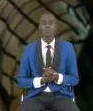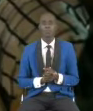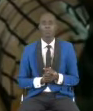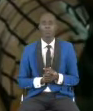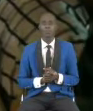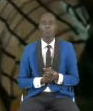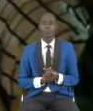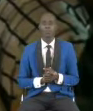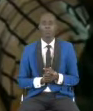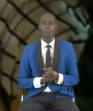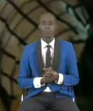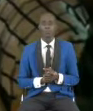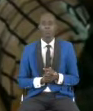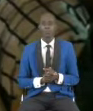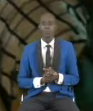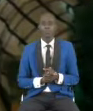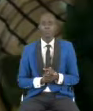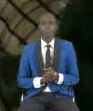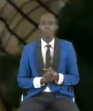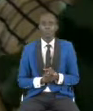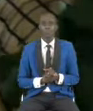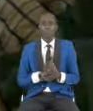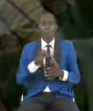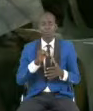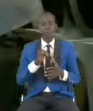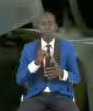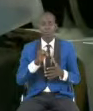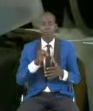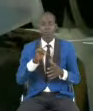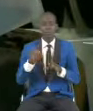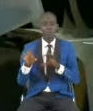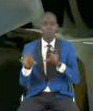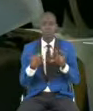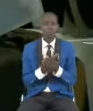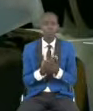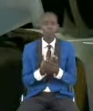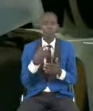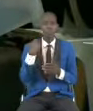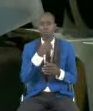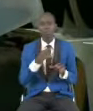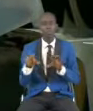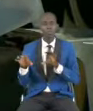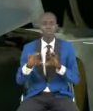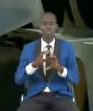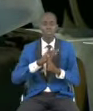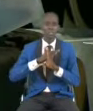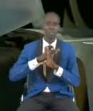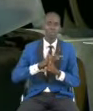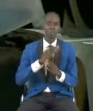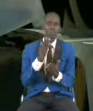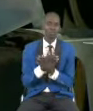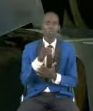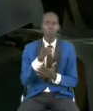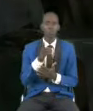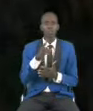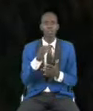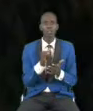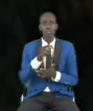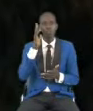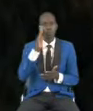verse 7. Ye did run well. Who did hinder you that ye should not obey